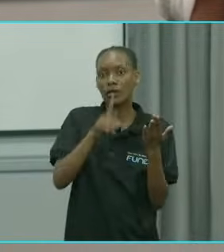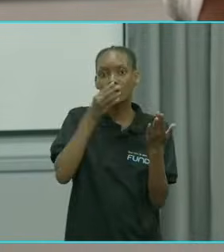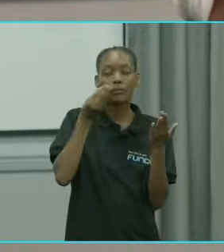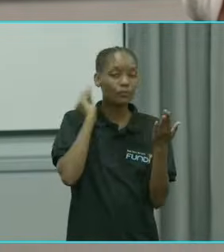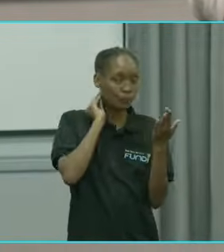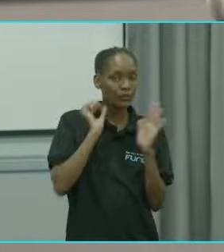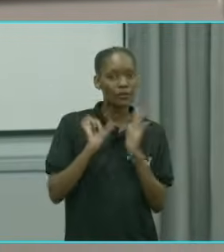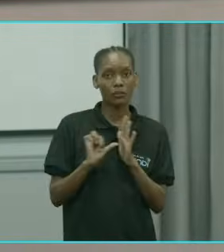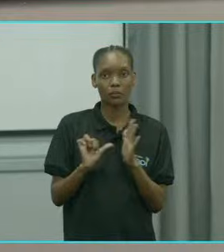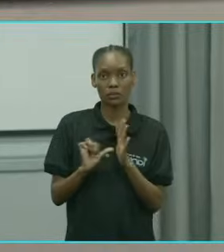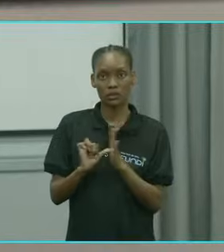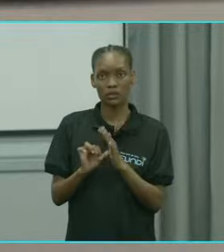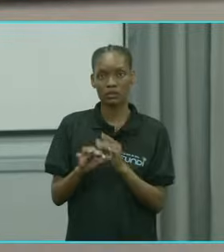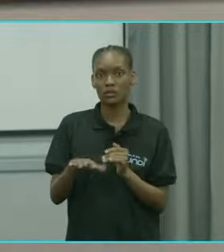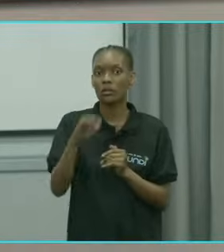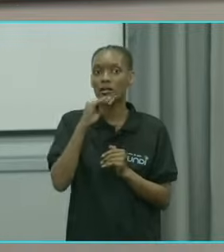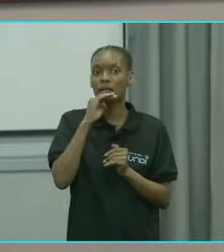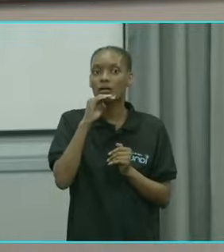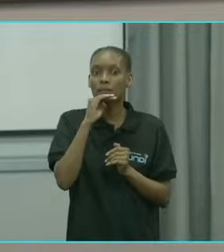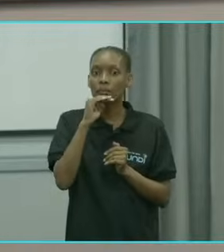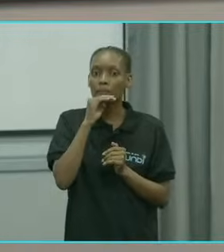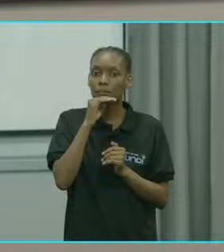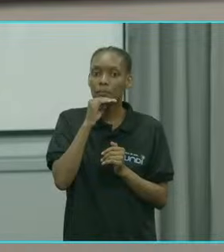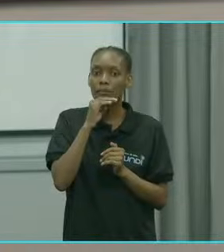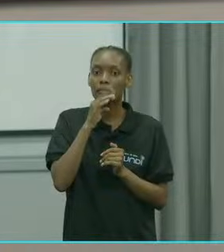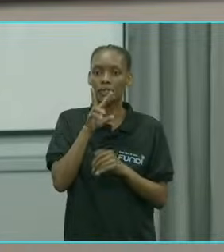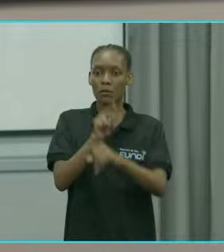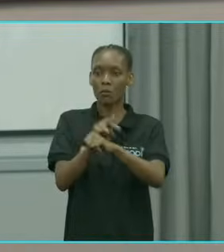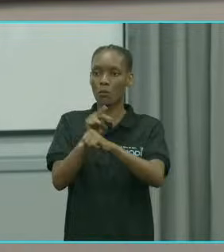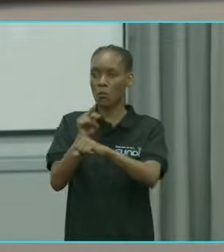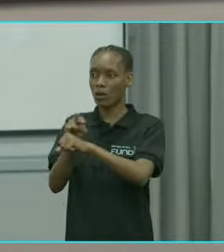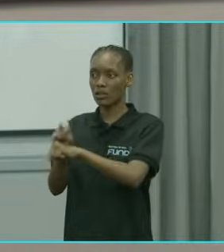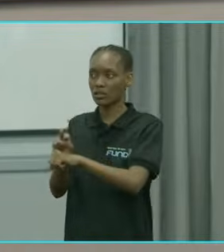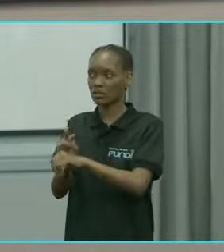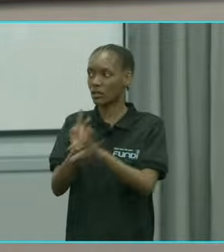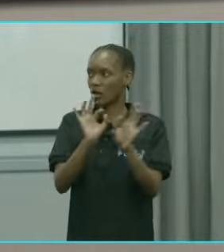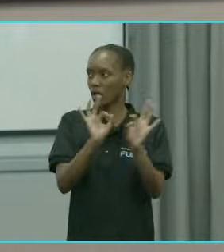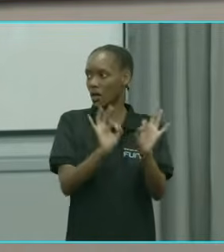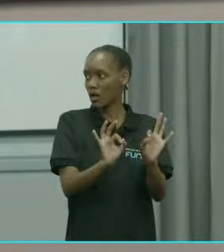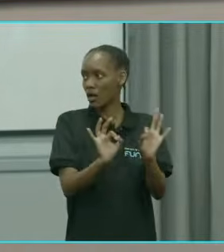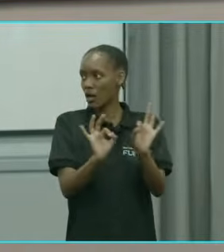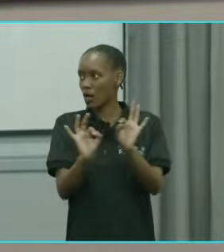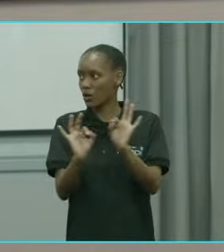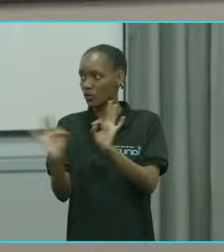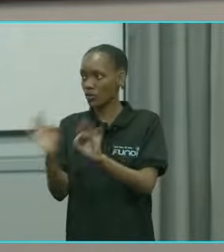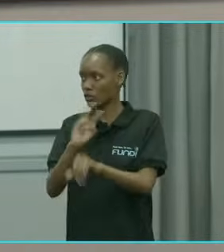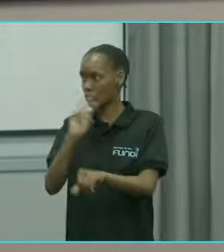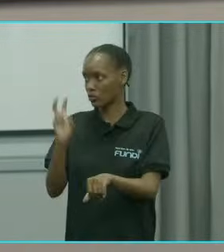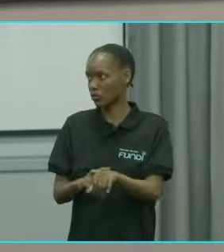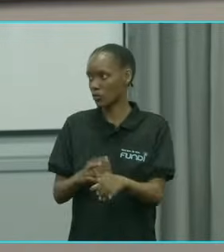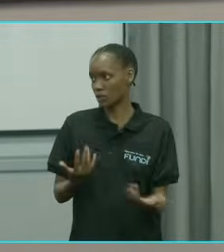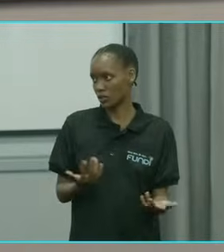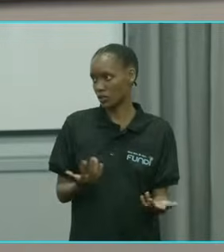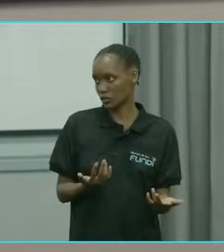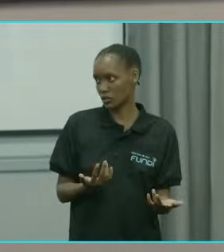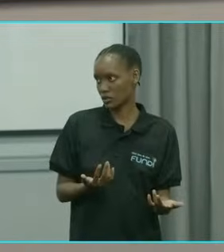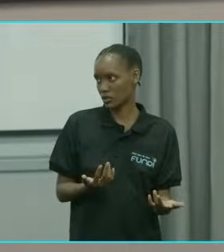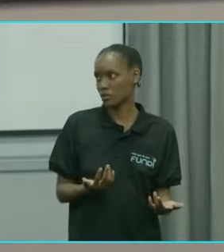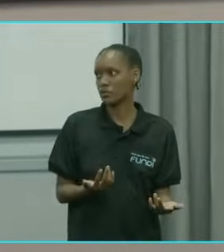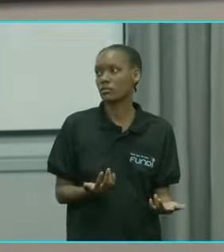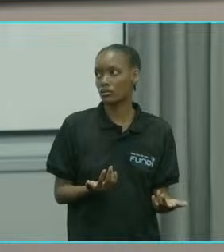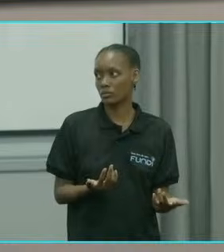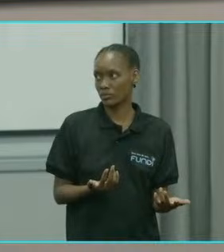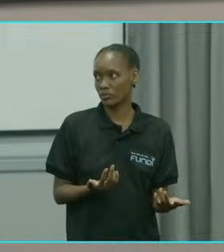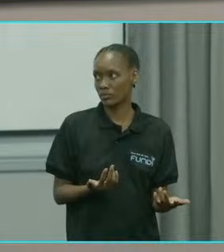there's not really a need to monitor the accuracy of subject-specific posts in the post-provisioning model,